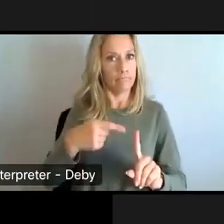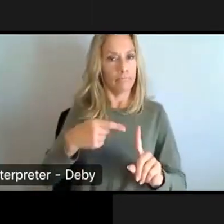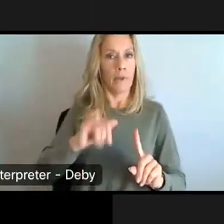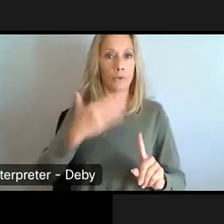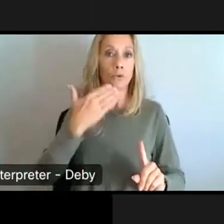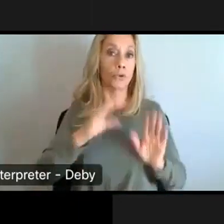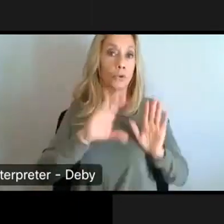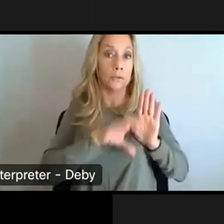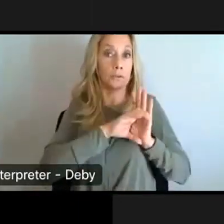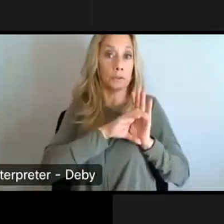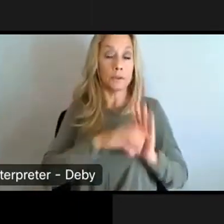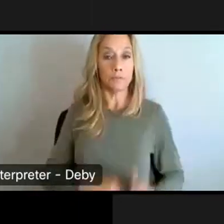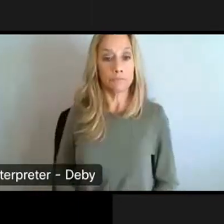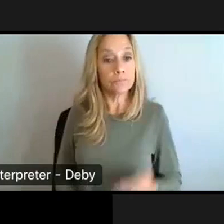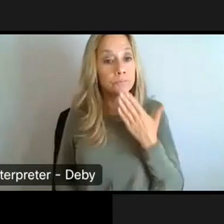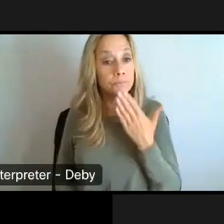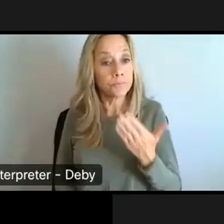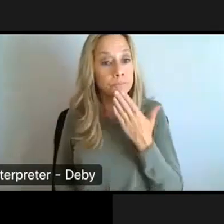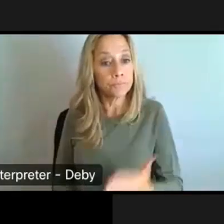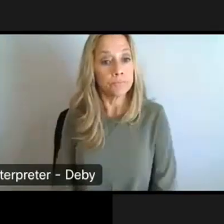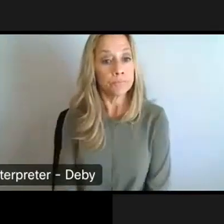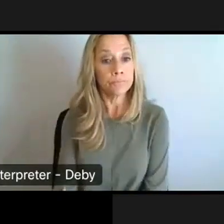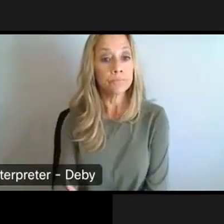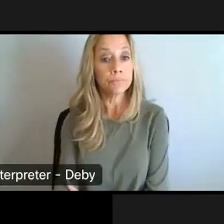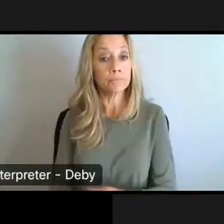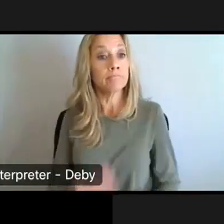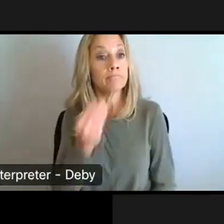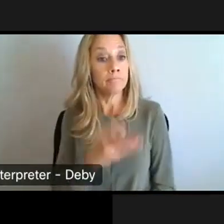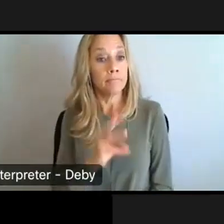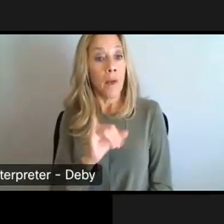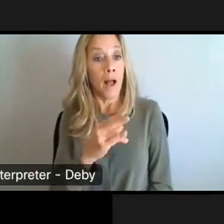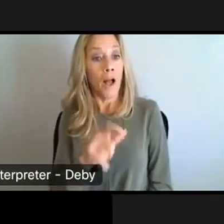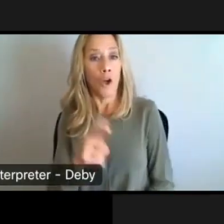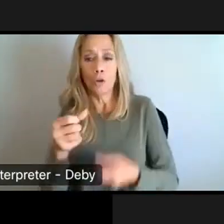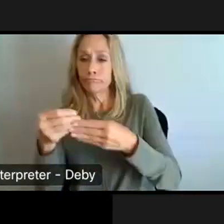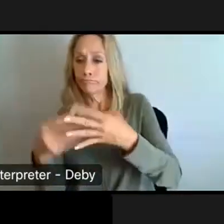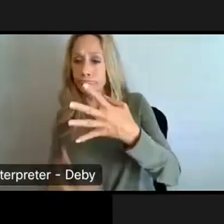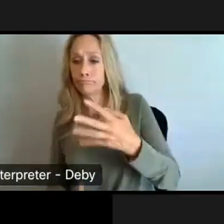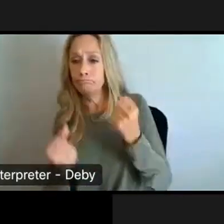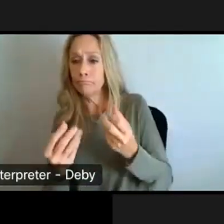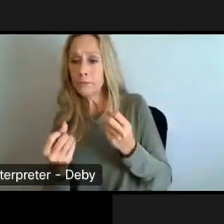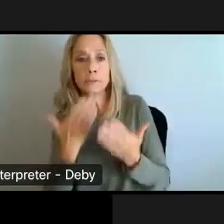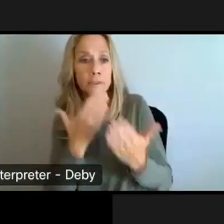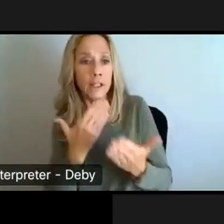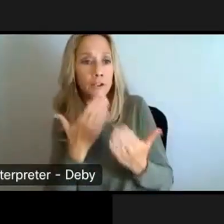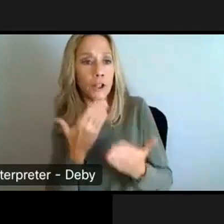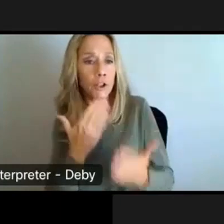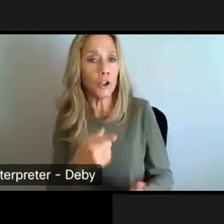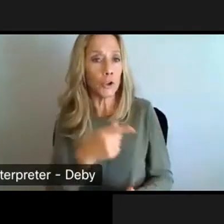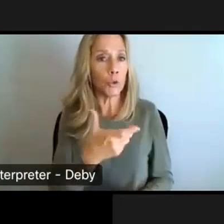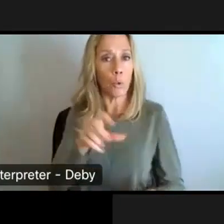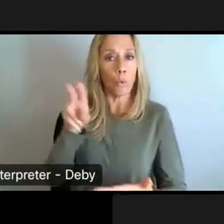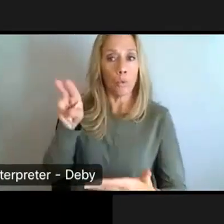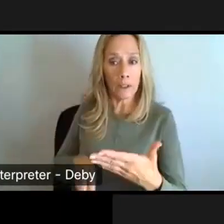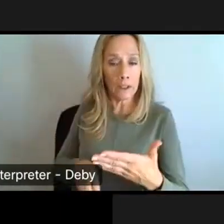All right, thank you. And I'll tell you, Michael, there's a lot of thank yous in the chats if you want to read them and